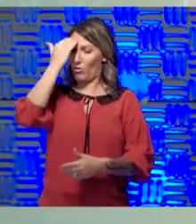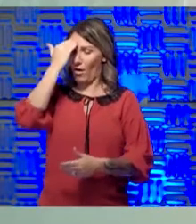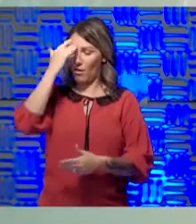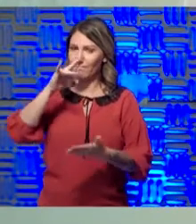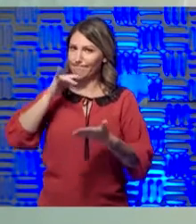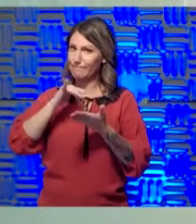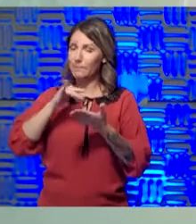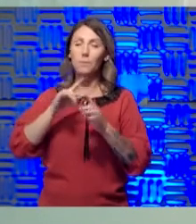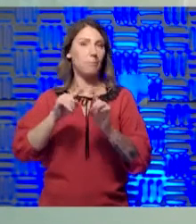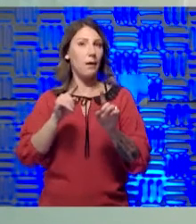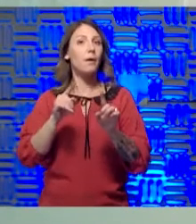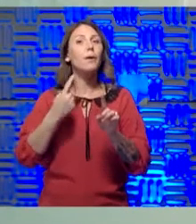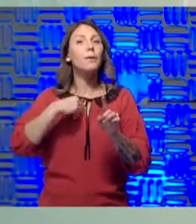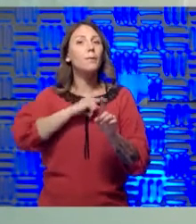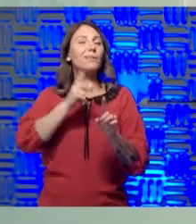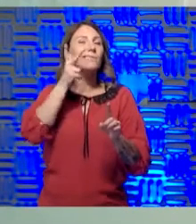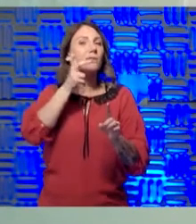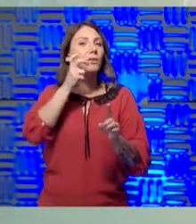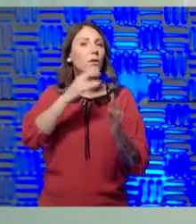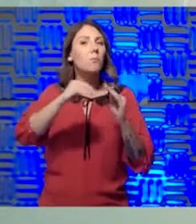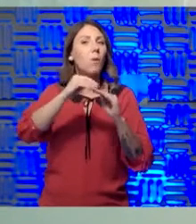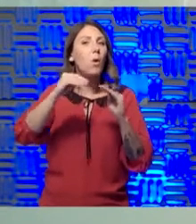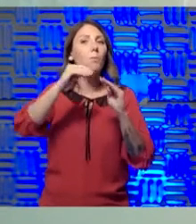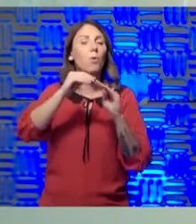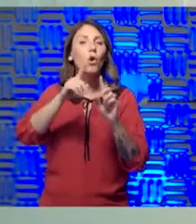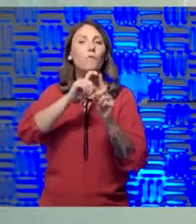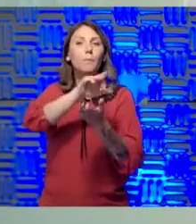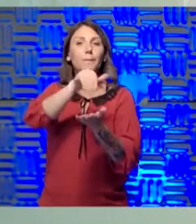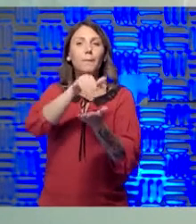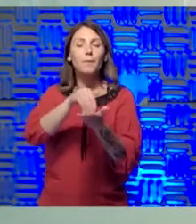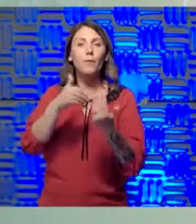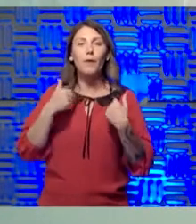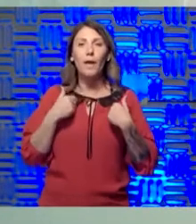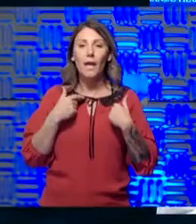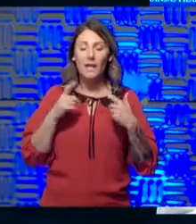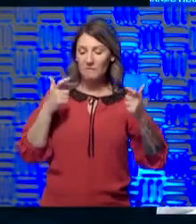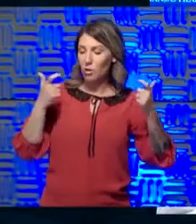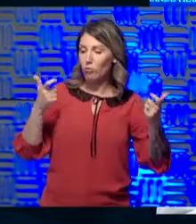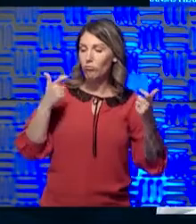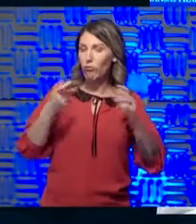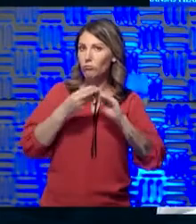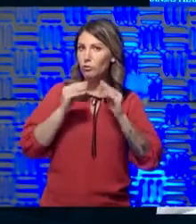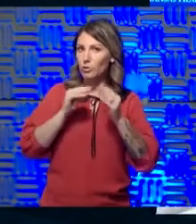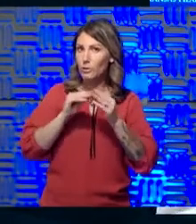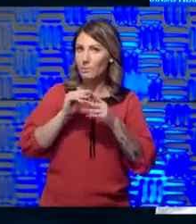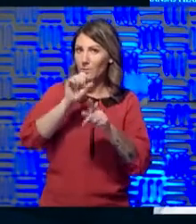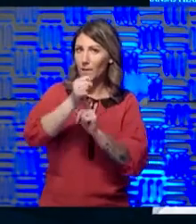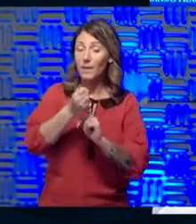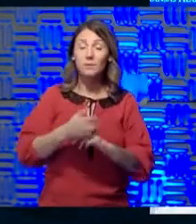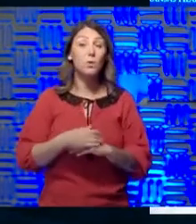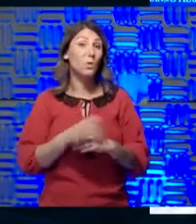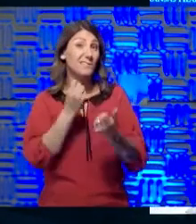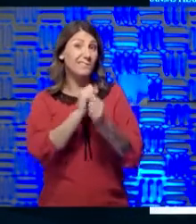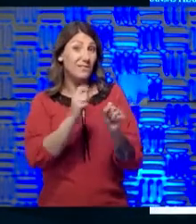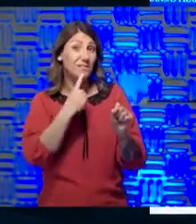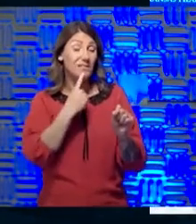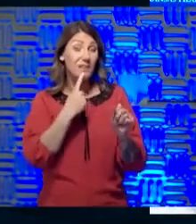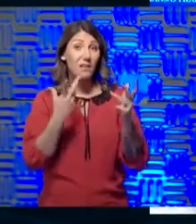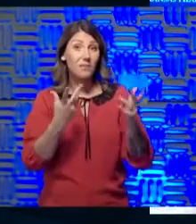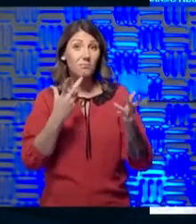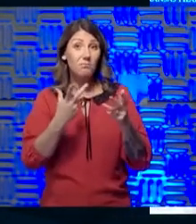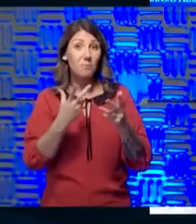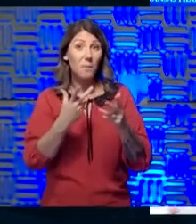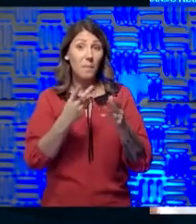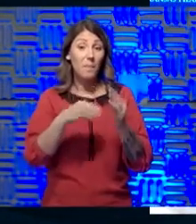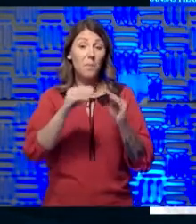But we're hearing that a lot out of these centers that have had large number of cases. So safe to say, to some degree at least, that the further